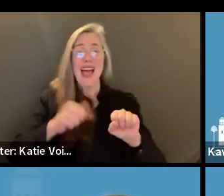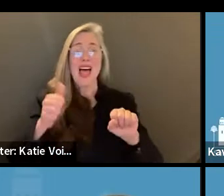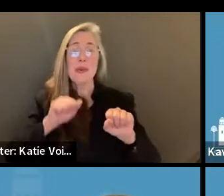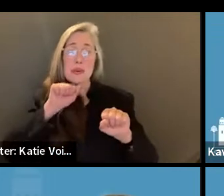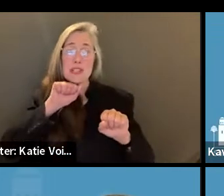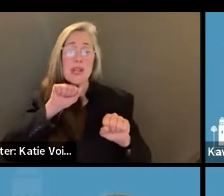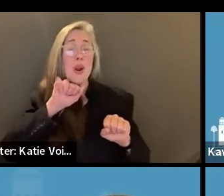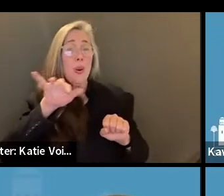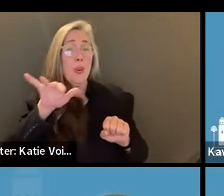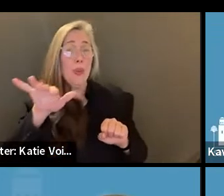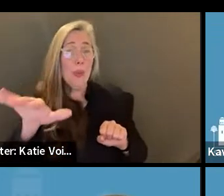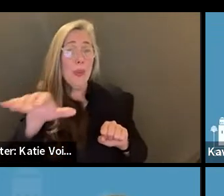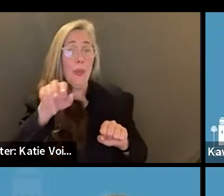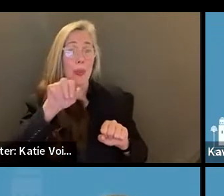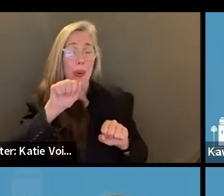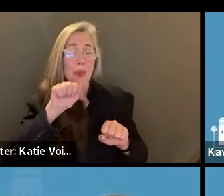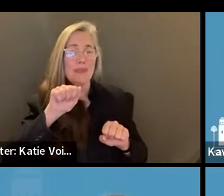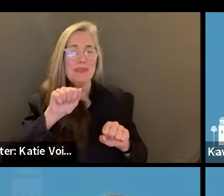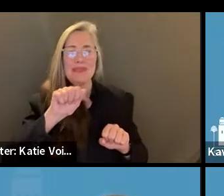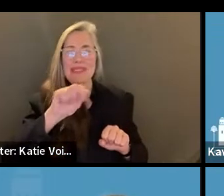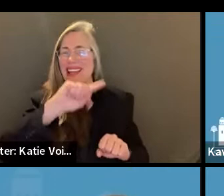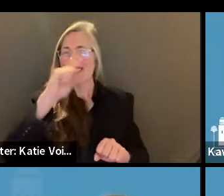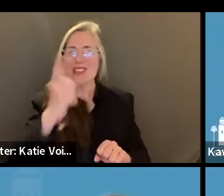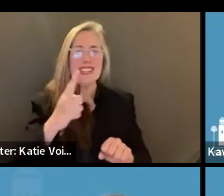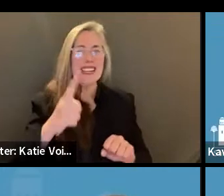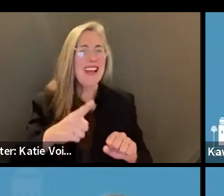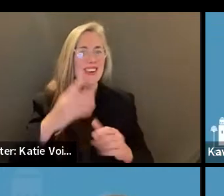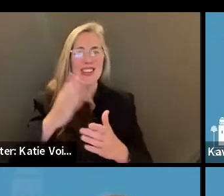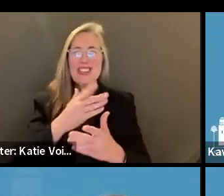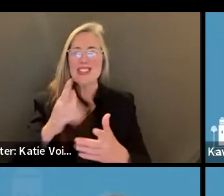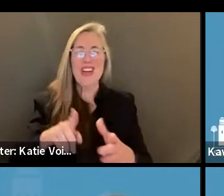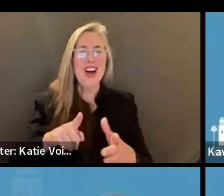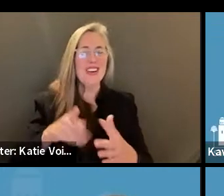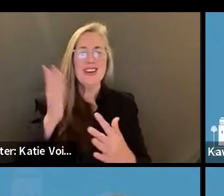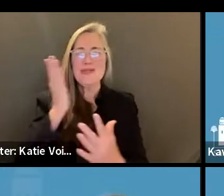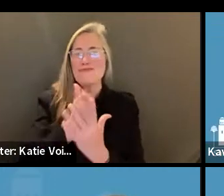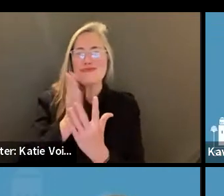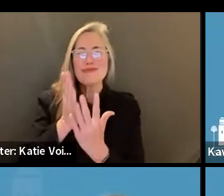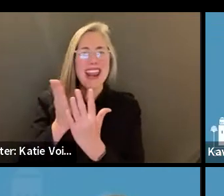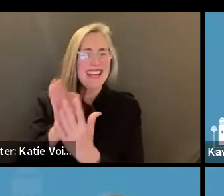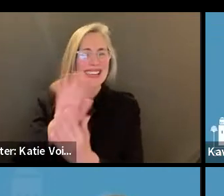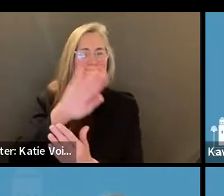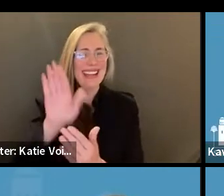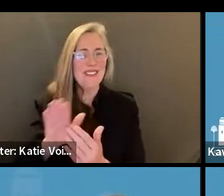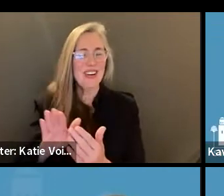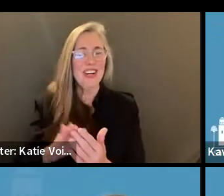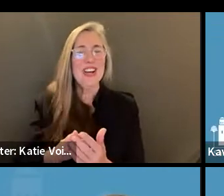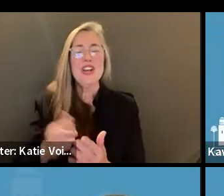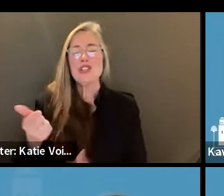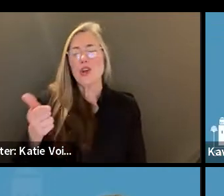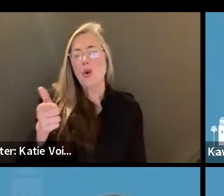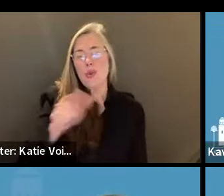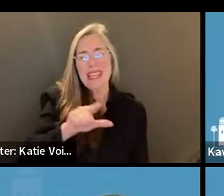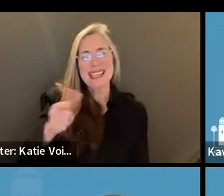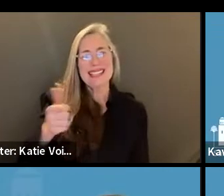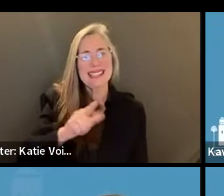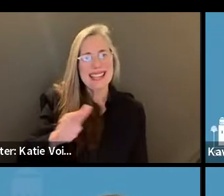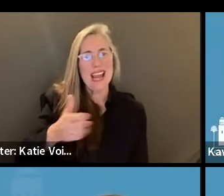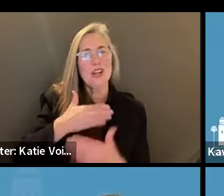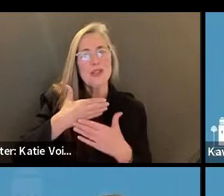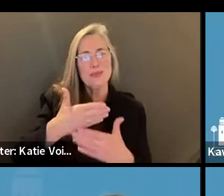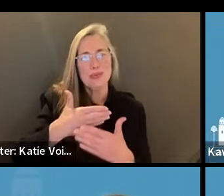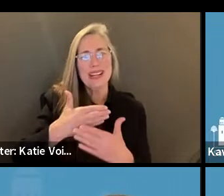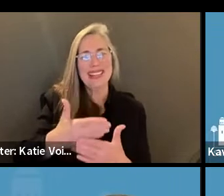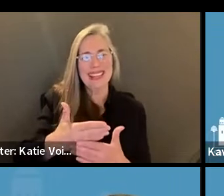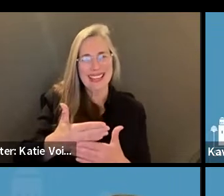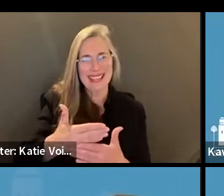And there's never a break in the song or the note. So we're going to have to use some staggered breathing, and those of us who are in the